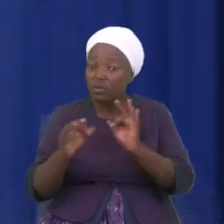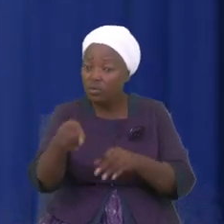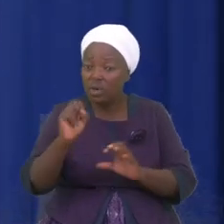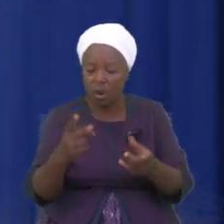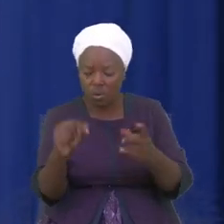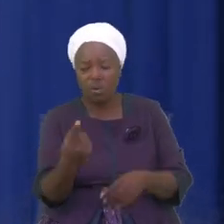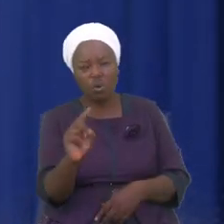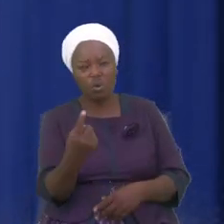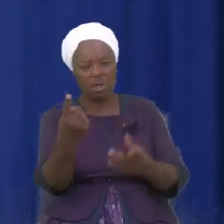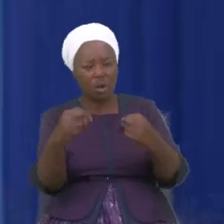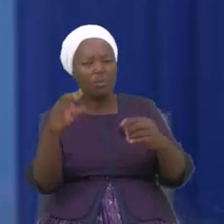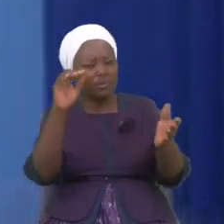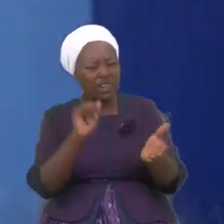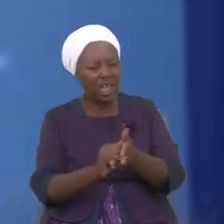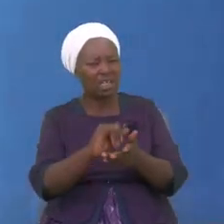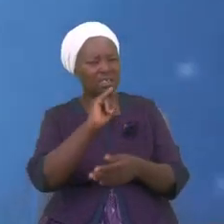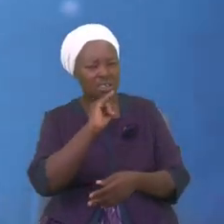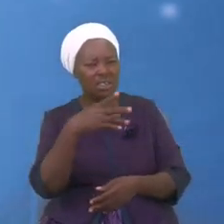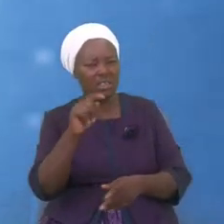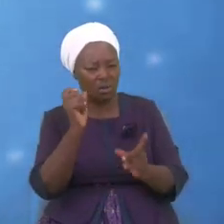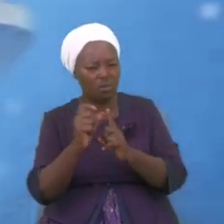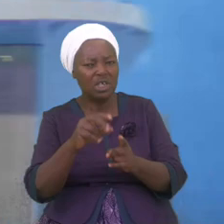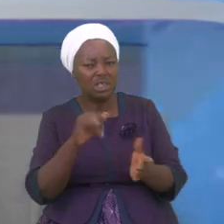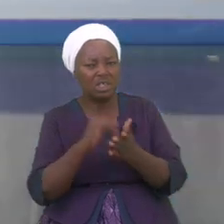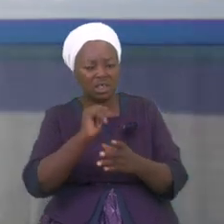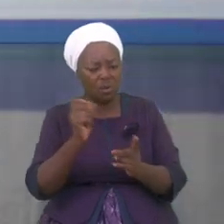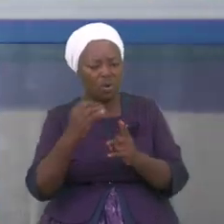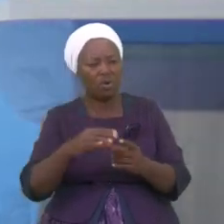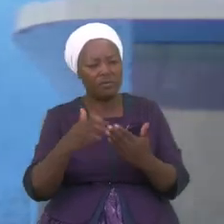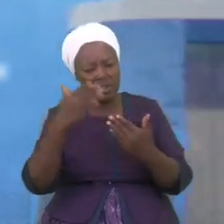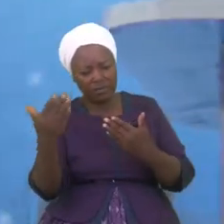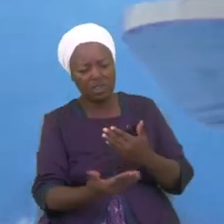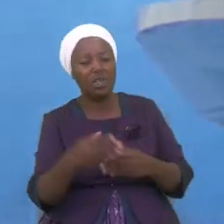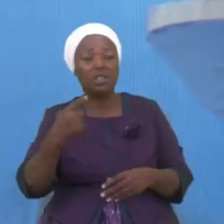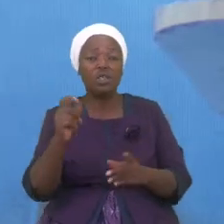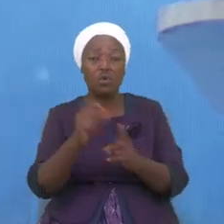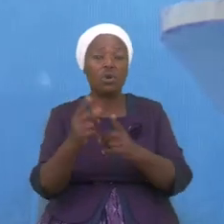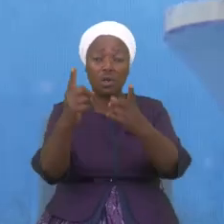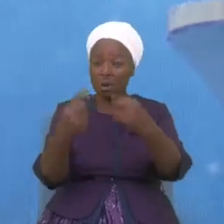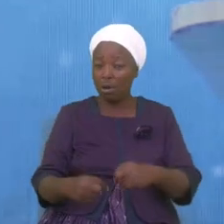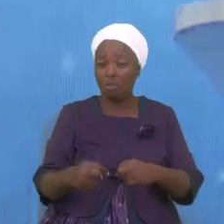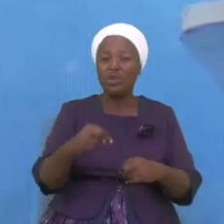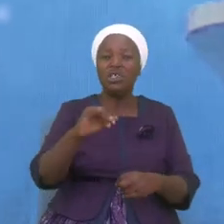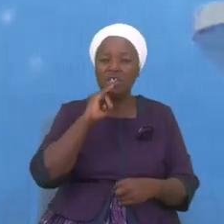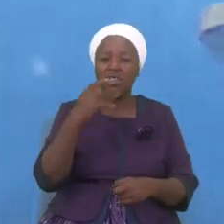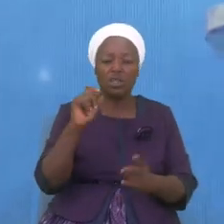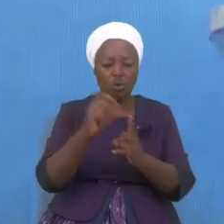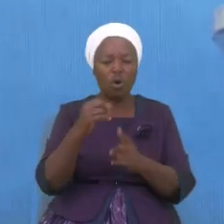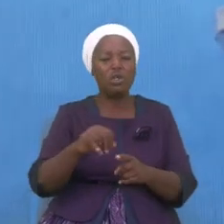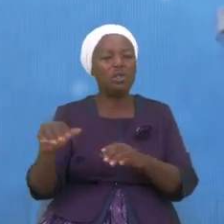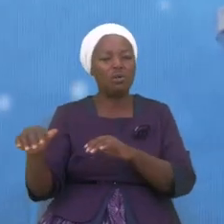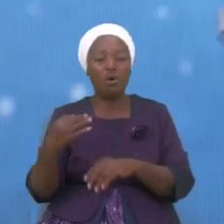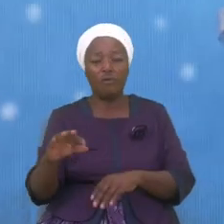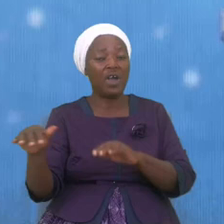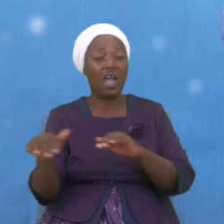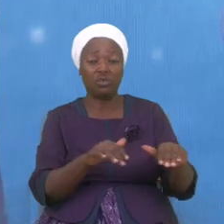is the word, a word of invitation. The word come is a word of action. You're sitting down